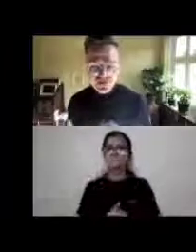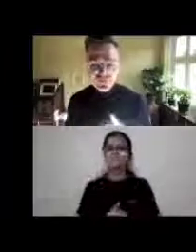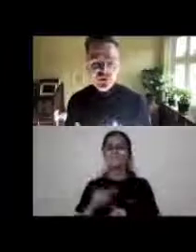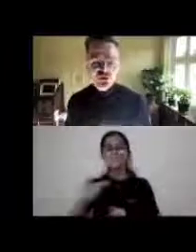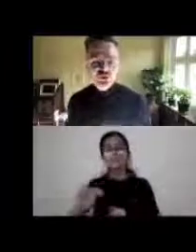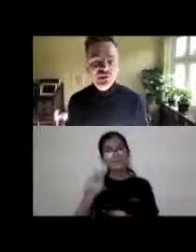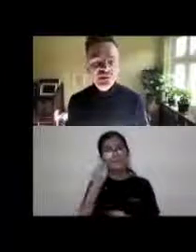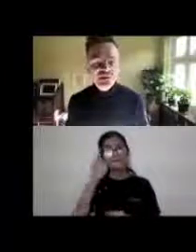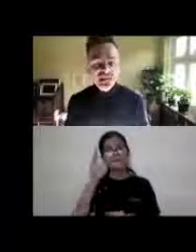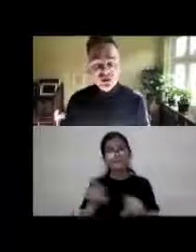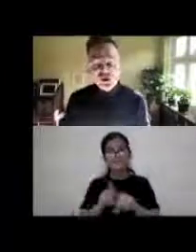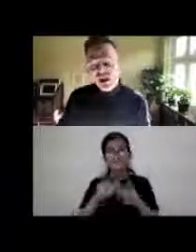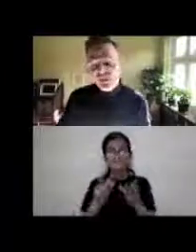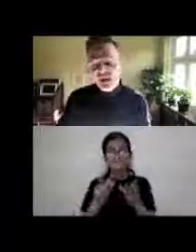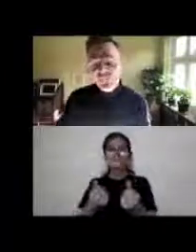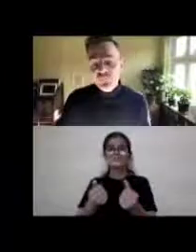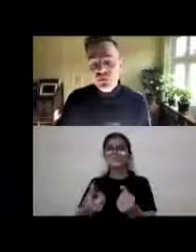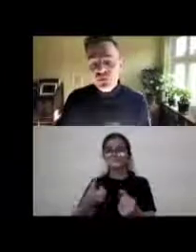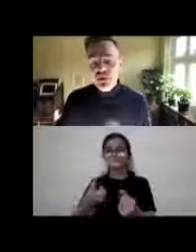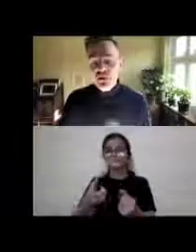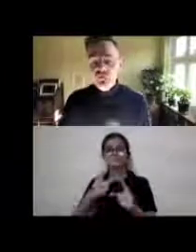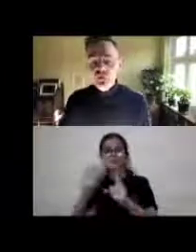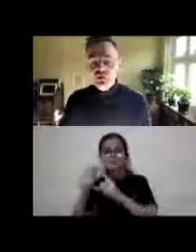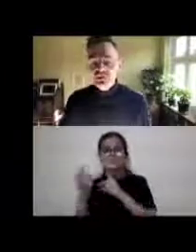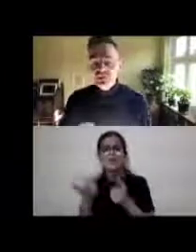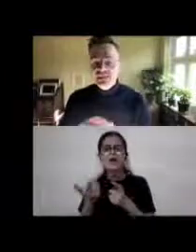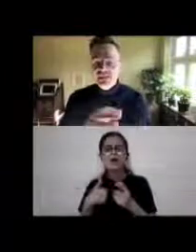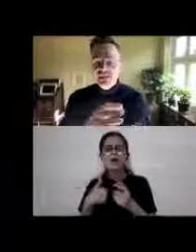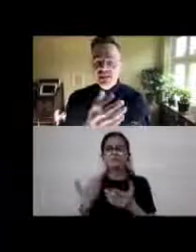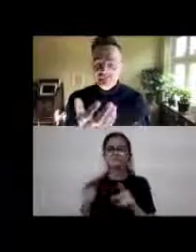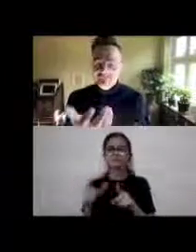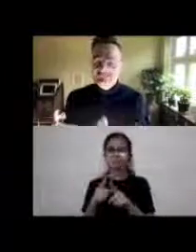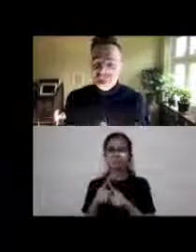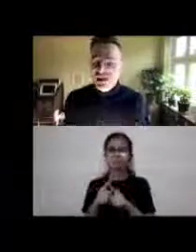solution that we were doing here or coming up with was